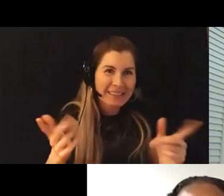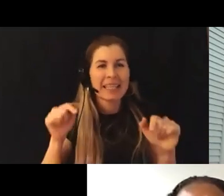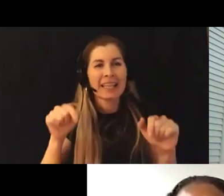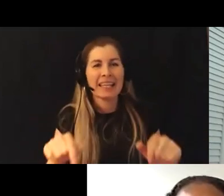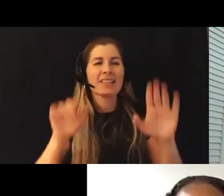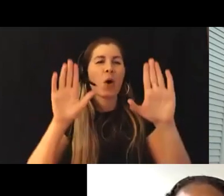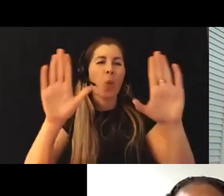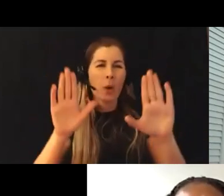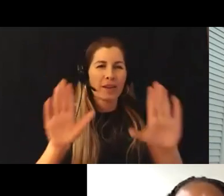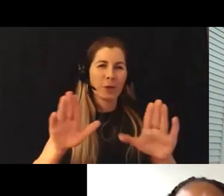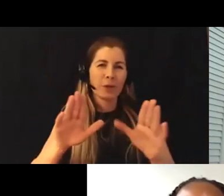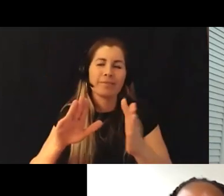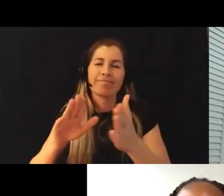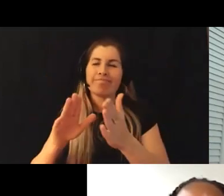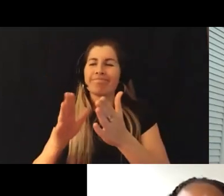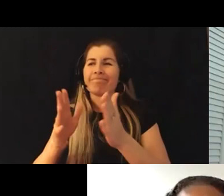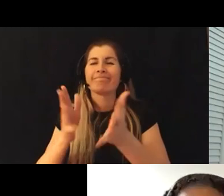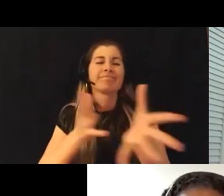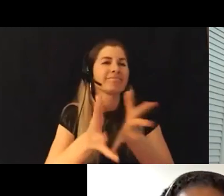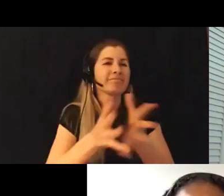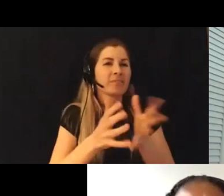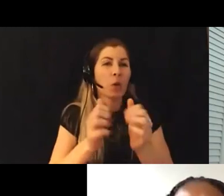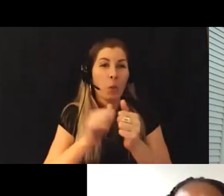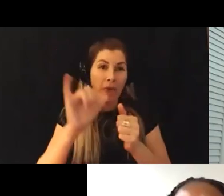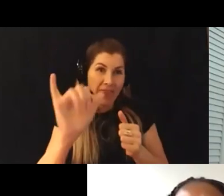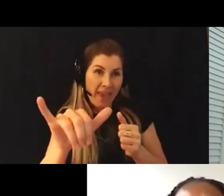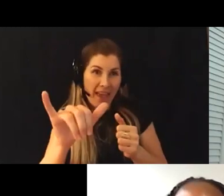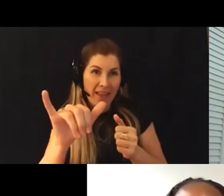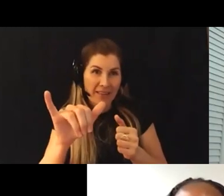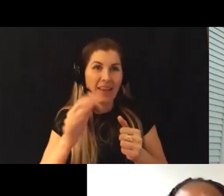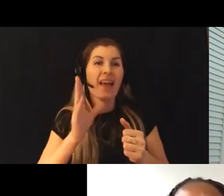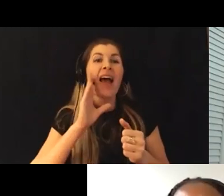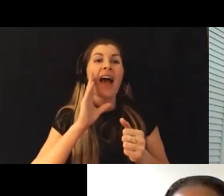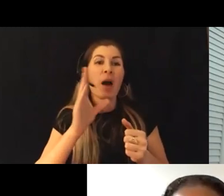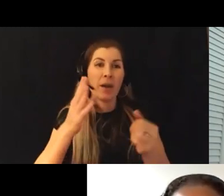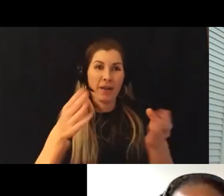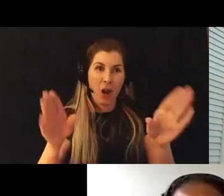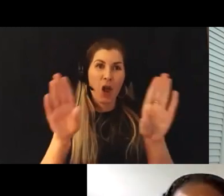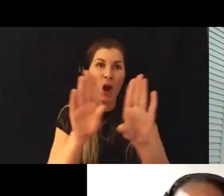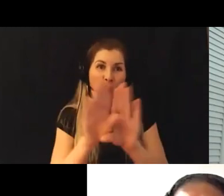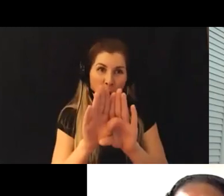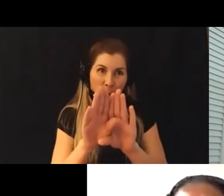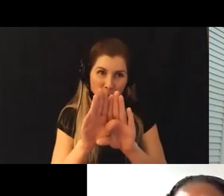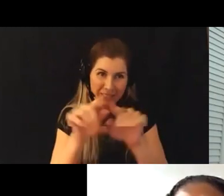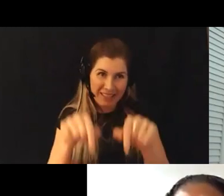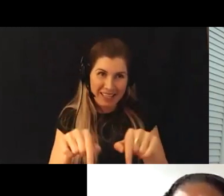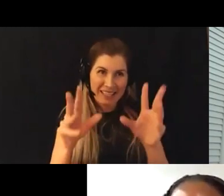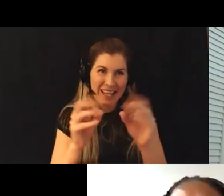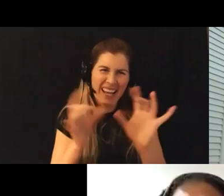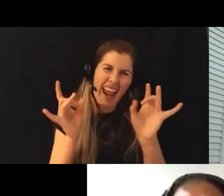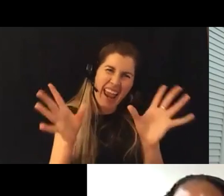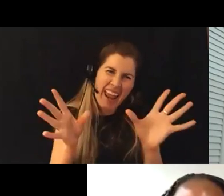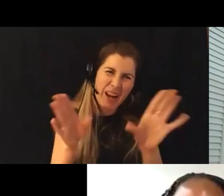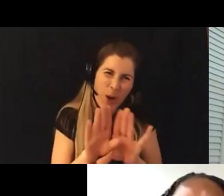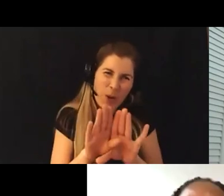excellent conversation. And so with that, I am going to close out this session. I hate to do it,